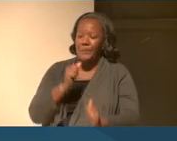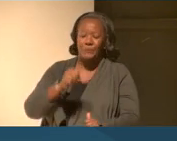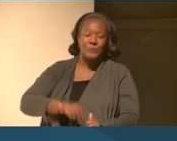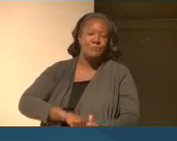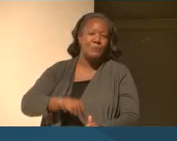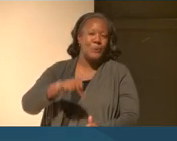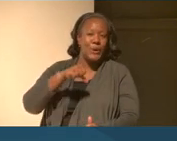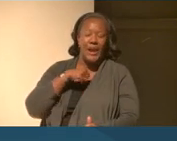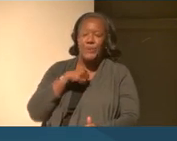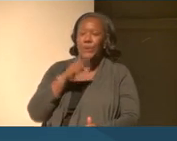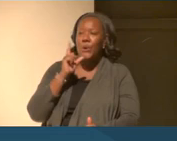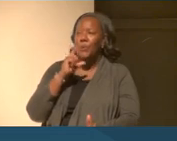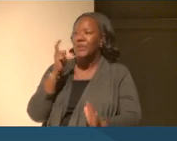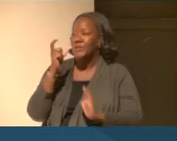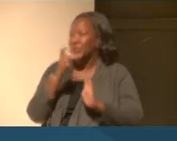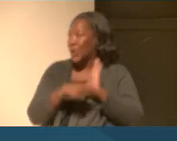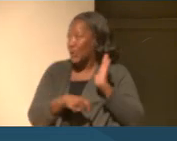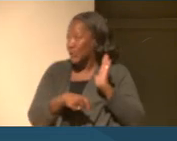was an article.